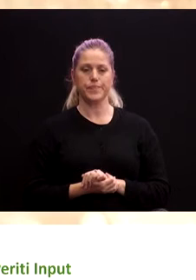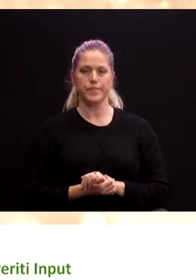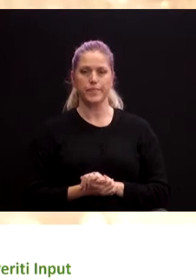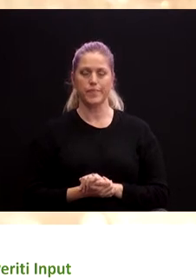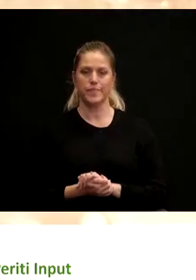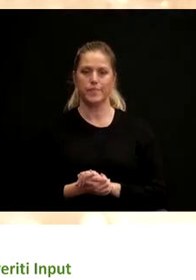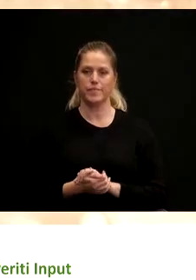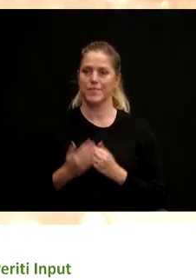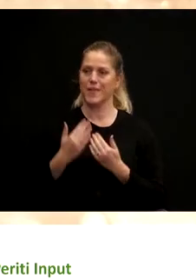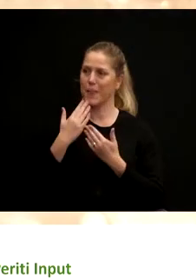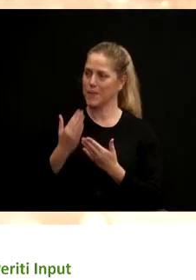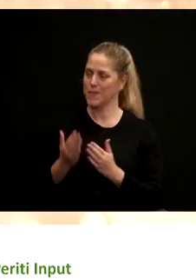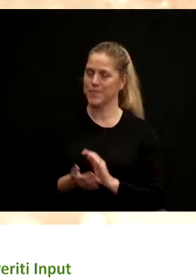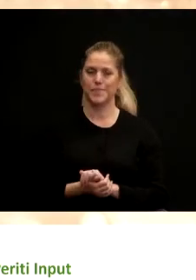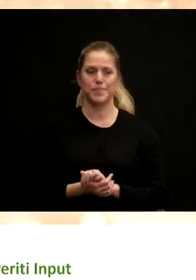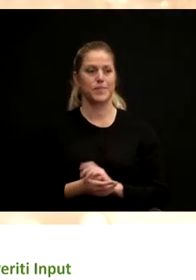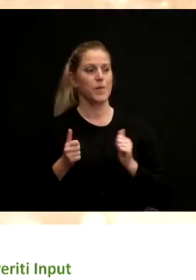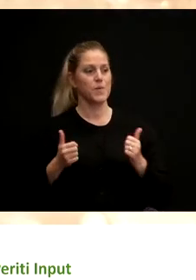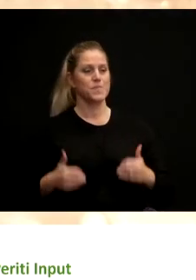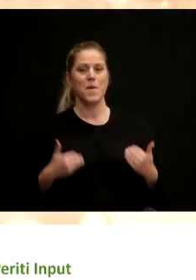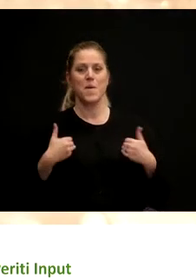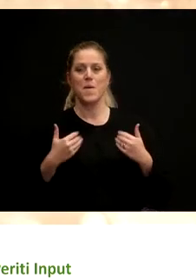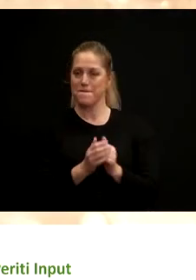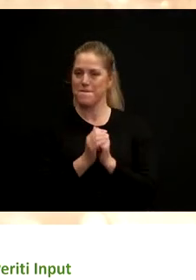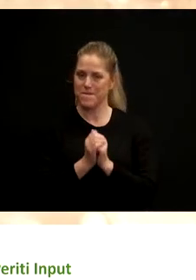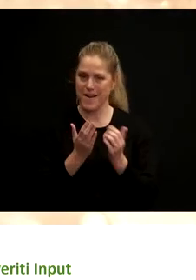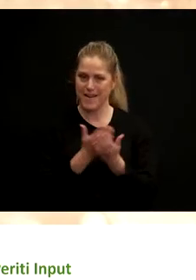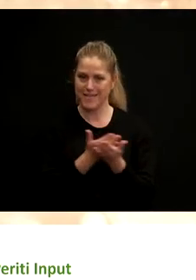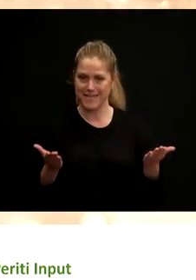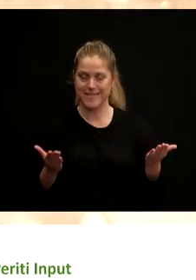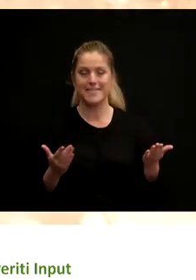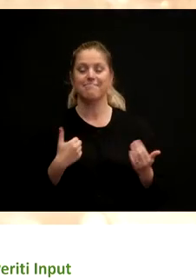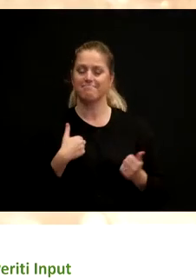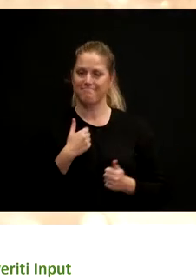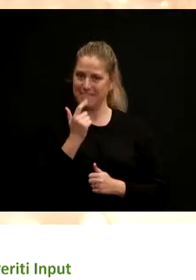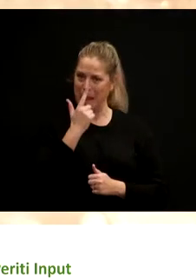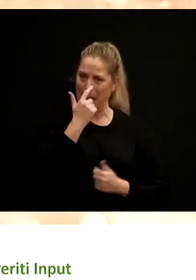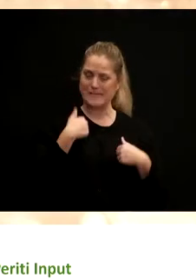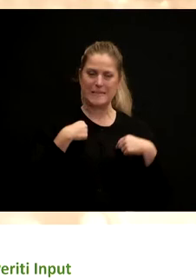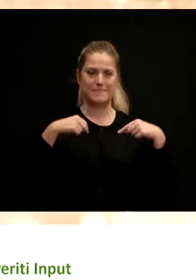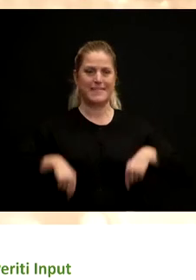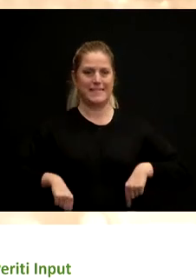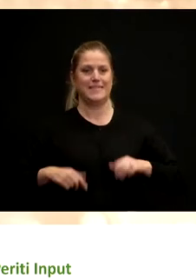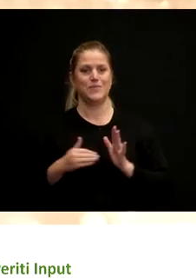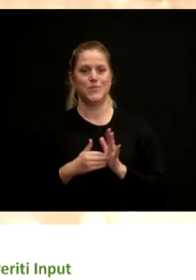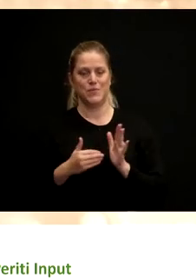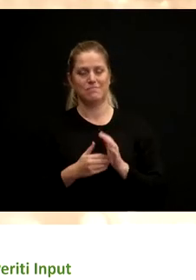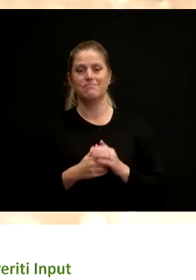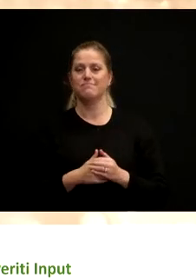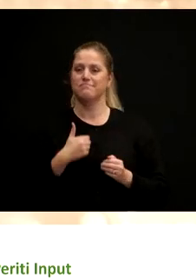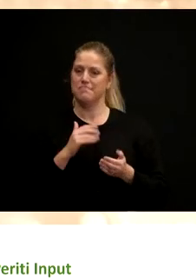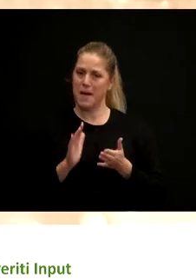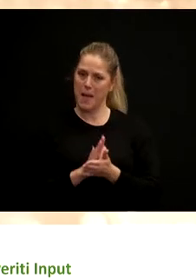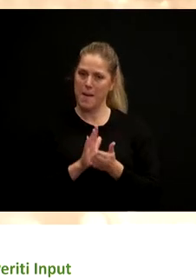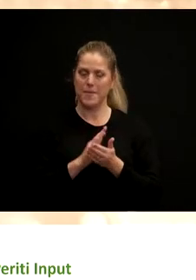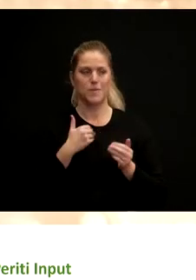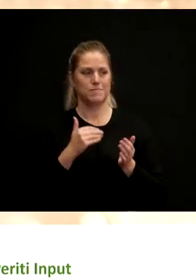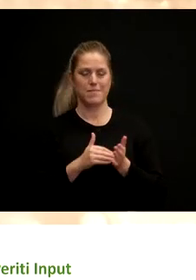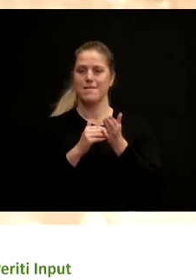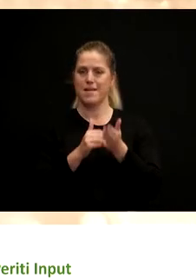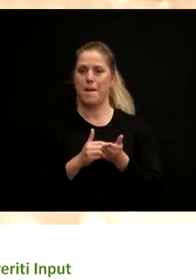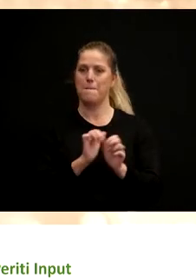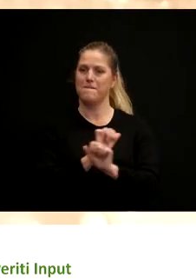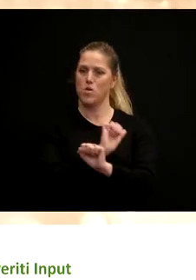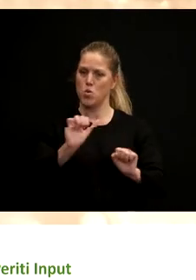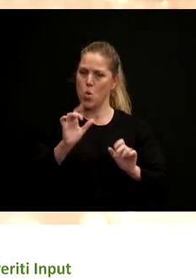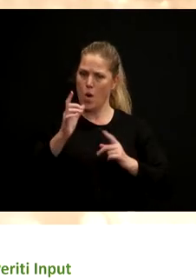Thank you. Good morning, friends. It's a privilege to be with you and for us to be a resource to you in your